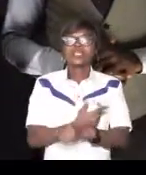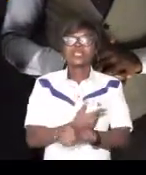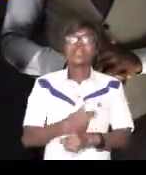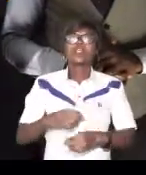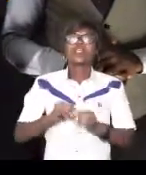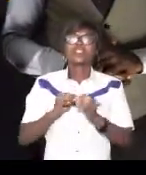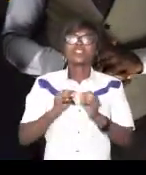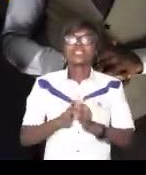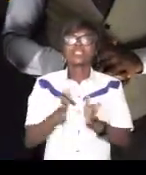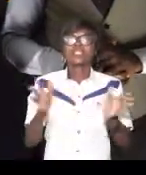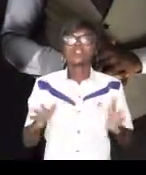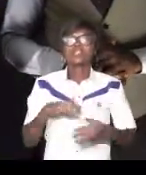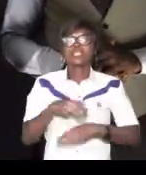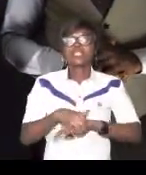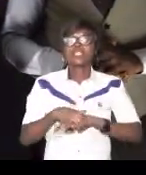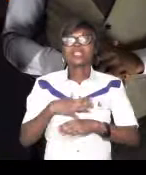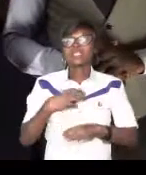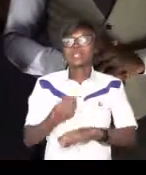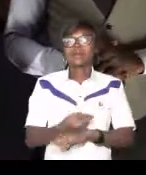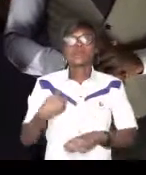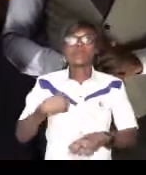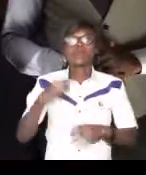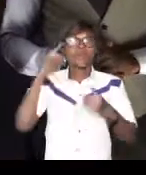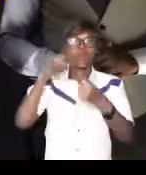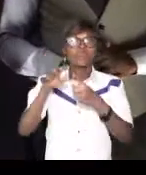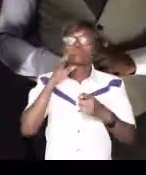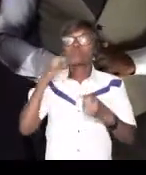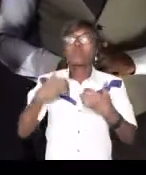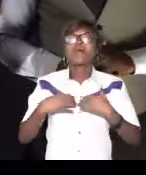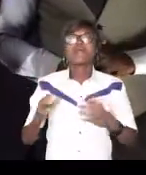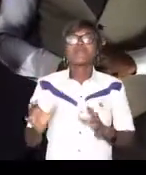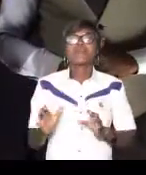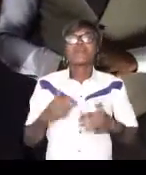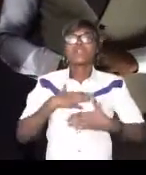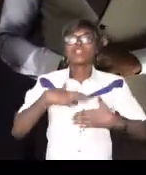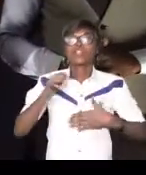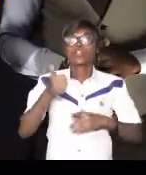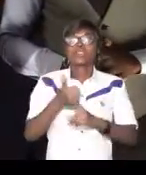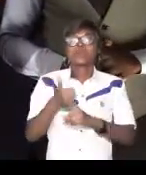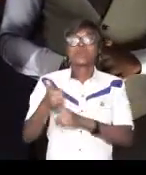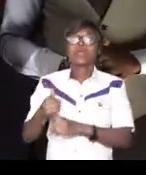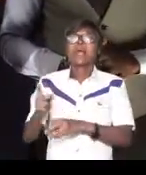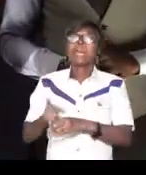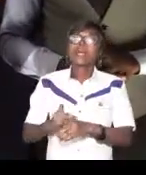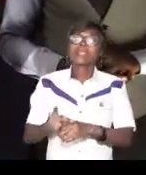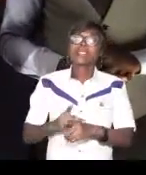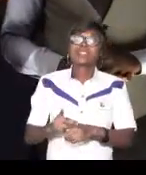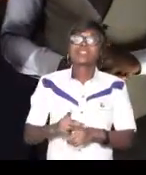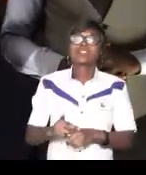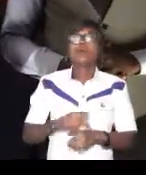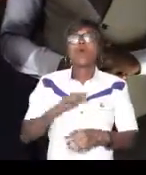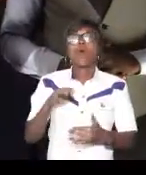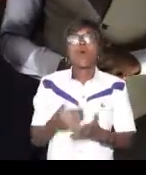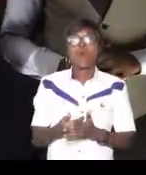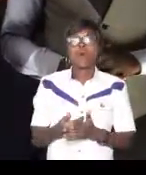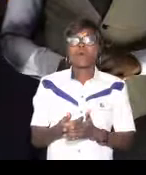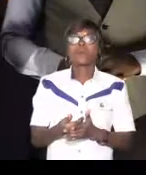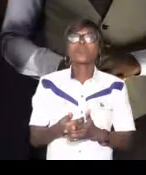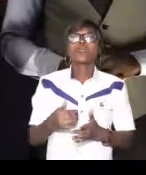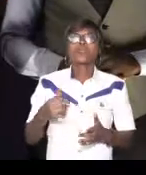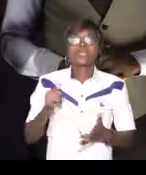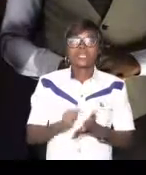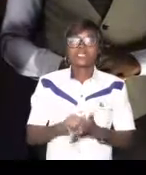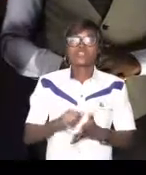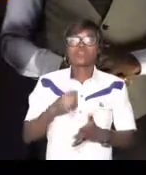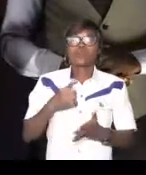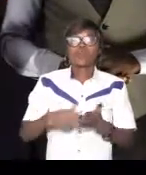English language, and general studies. We hope that you have enjoyed yourselves. Now practice, practice, practice. That's